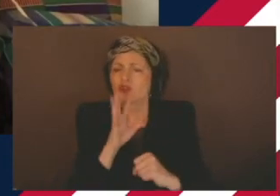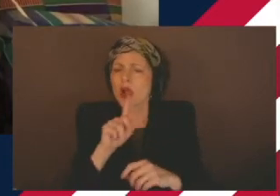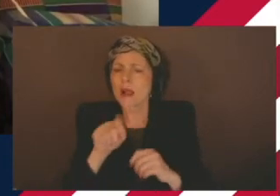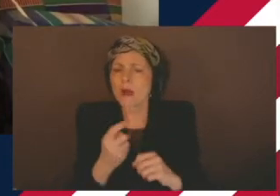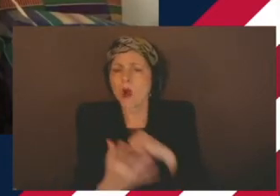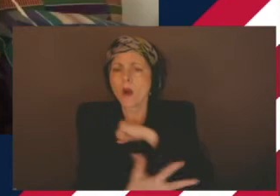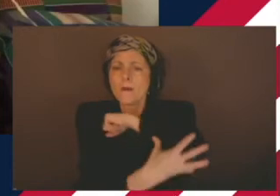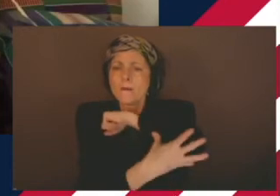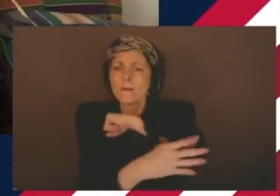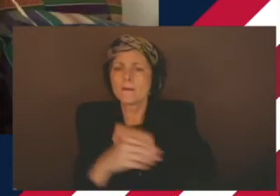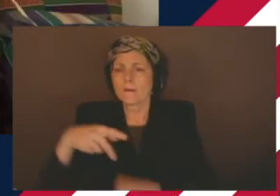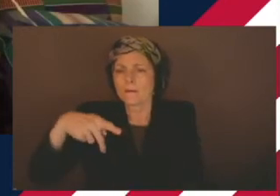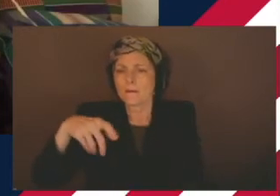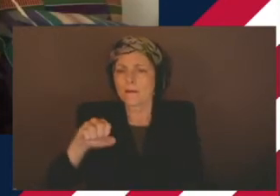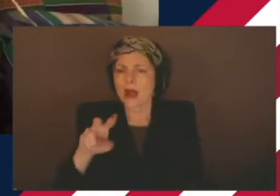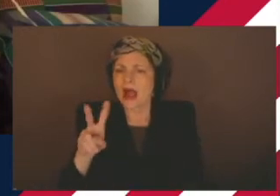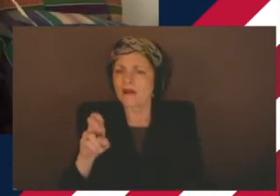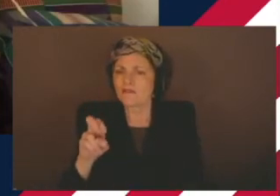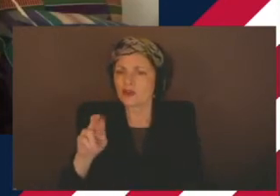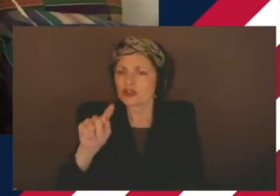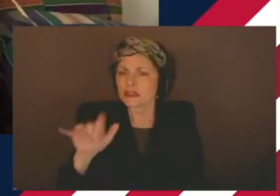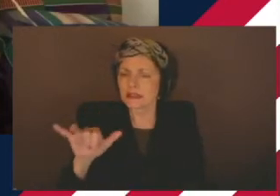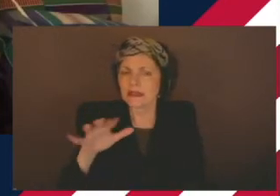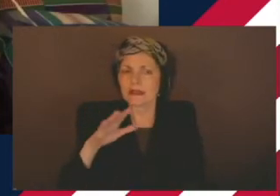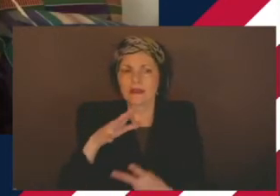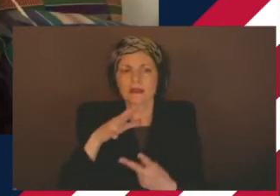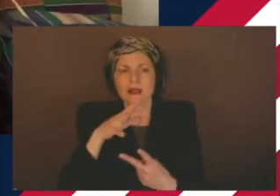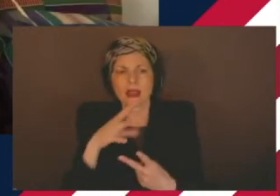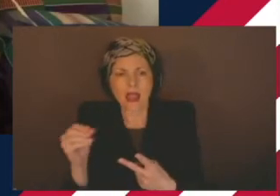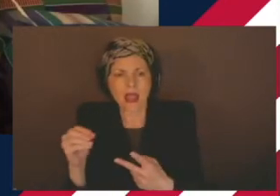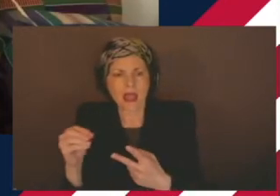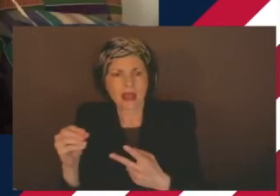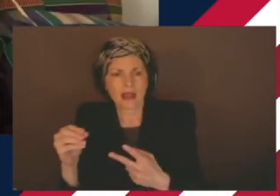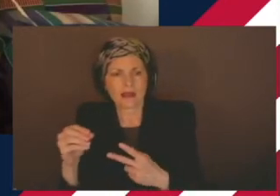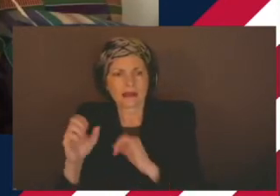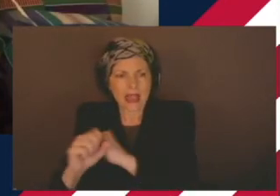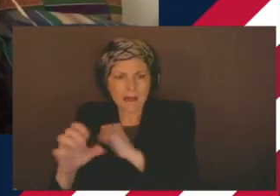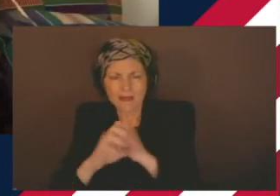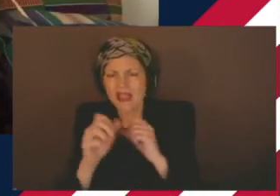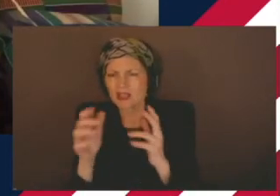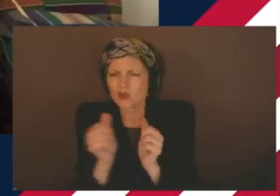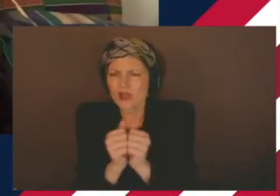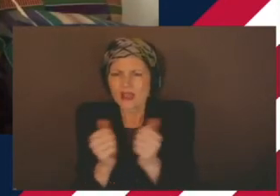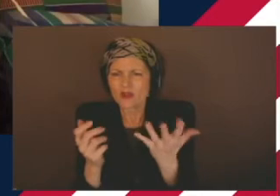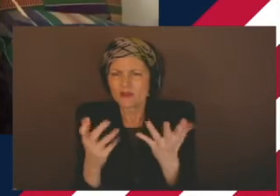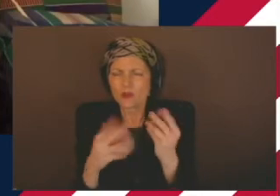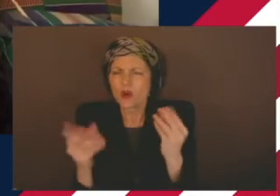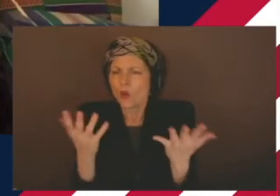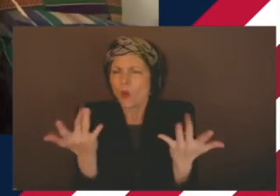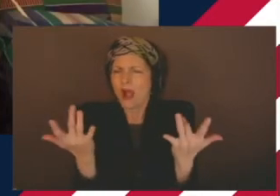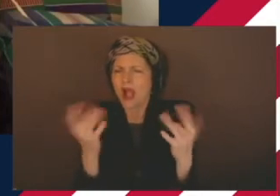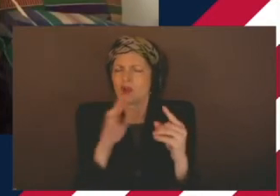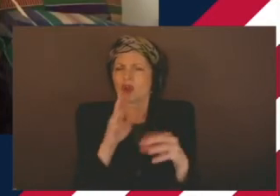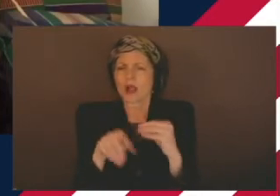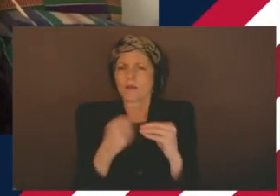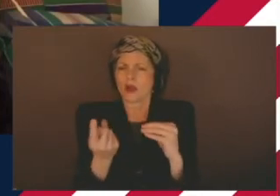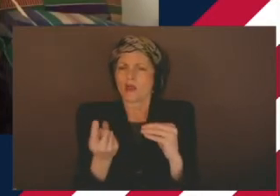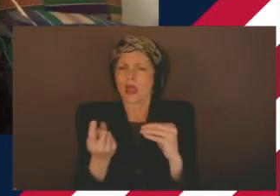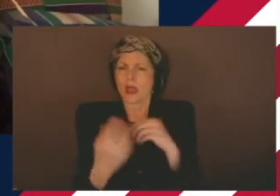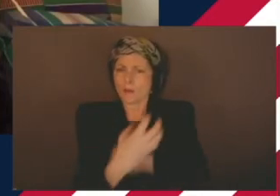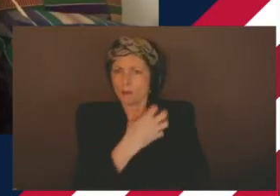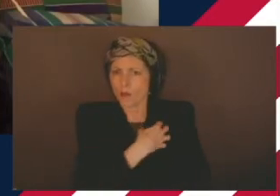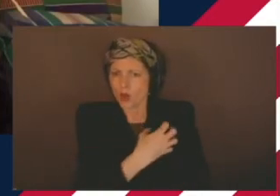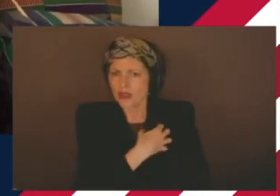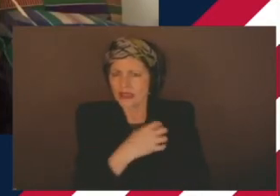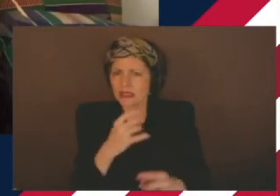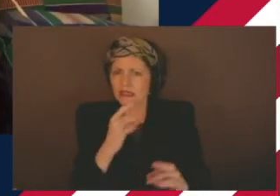you explain why you promote policies beyond police violence when you talk about racism? And what do